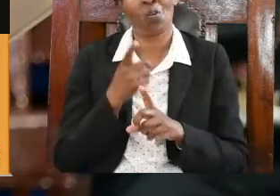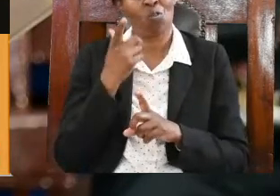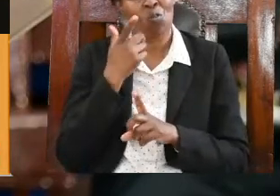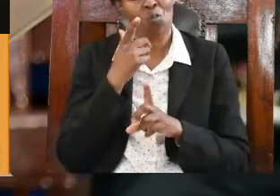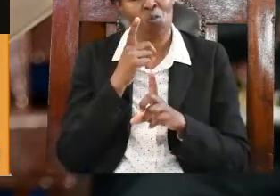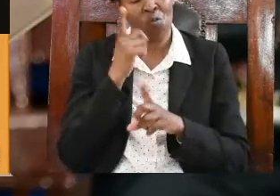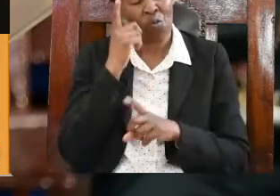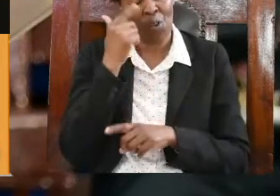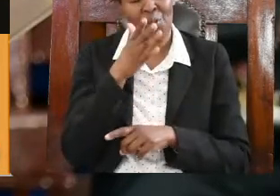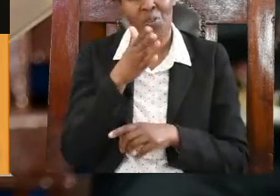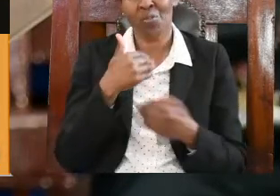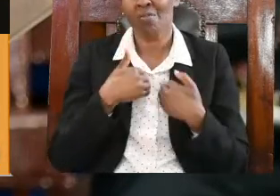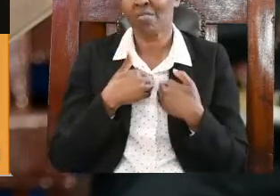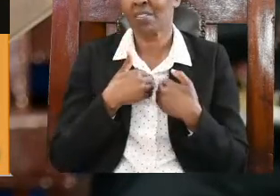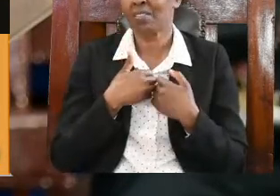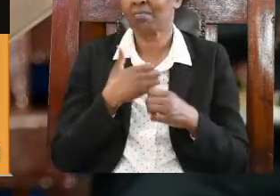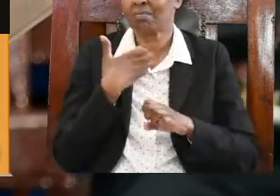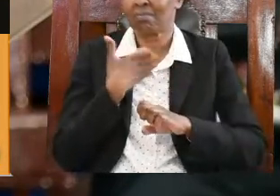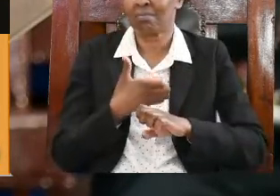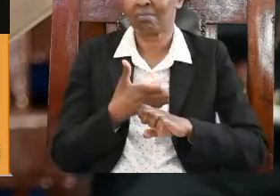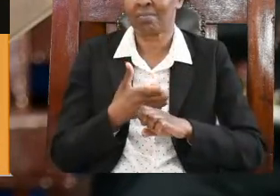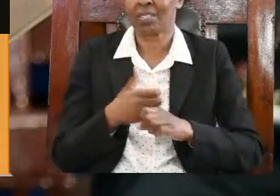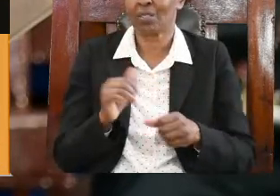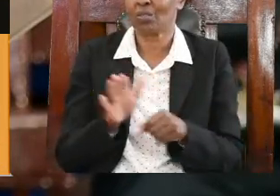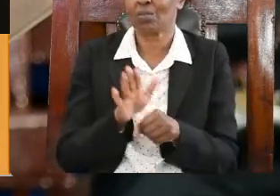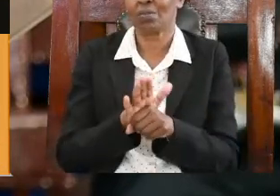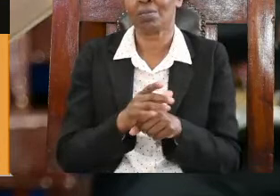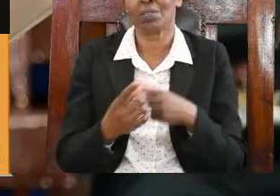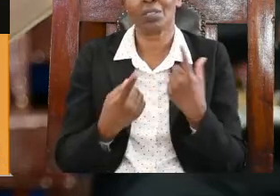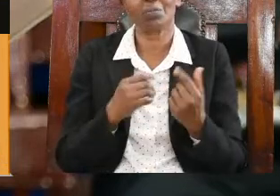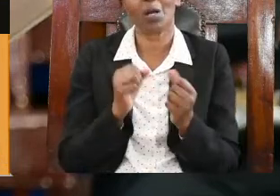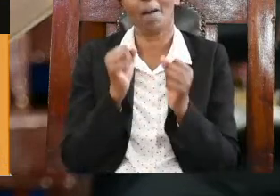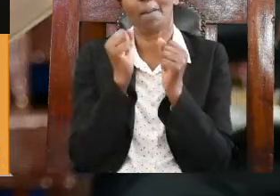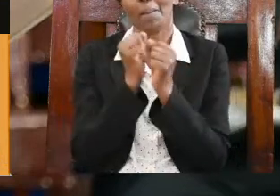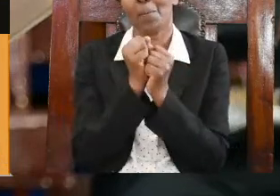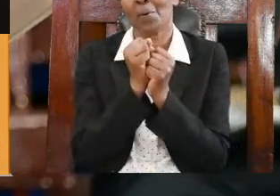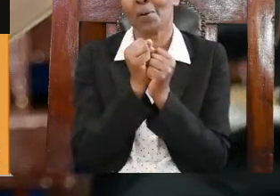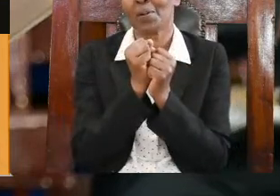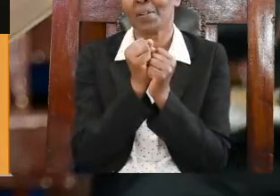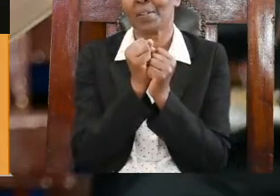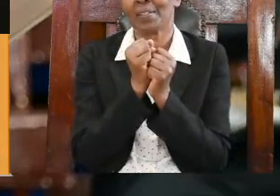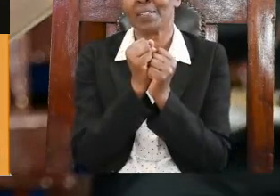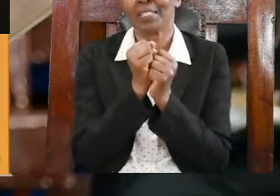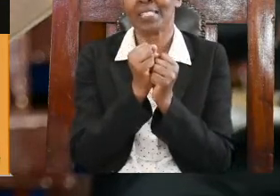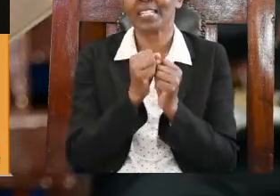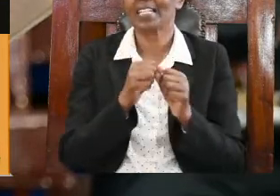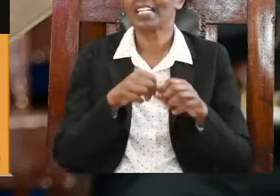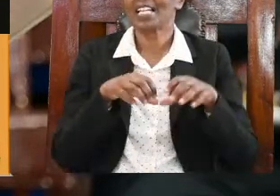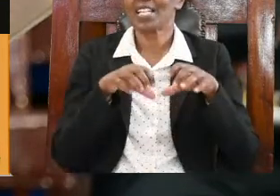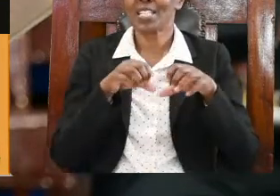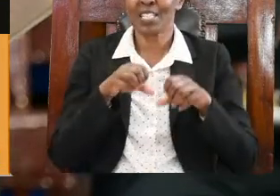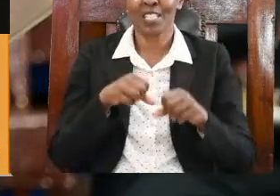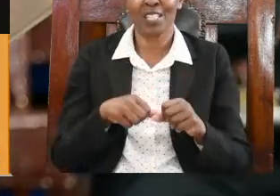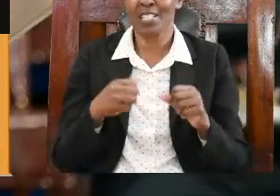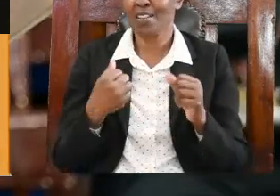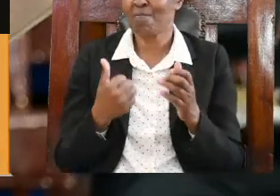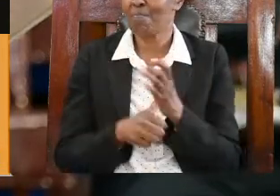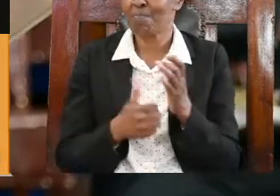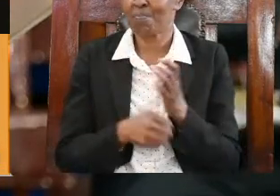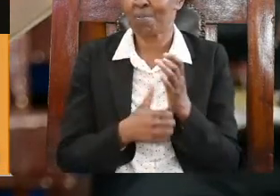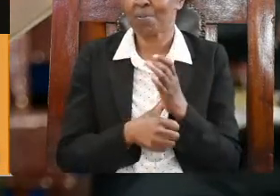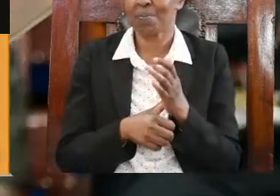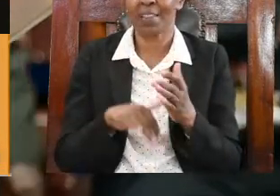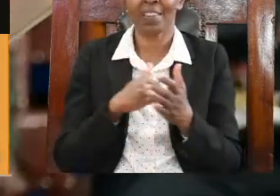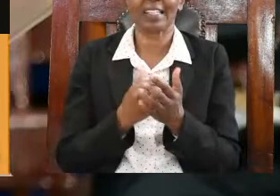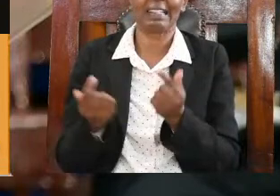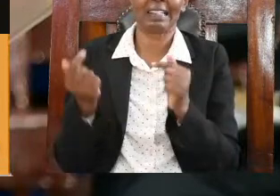have hardships mentioned by Paul. And hardships are circumstances that are forced